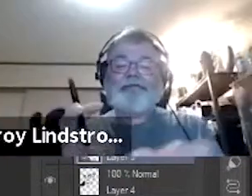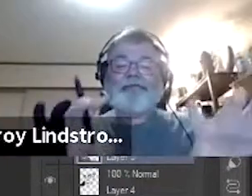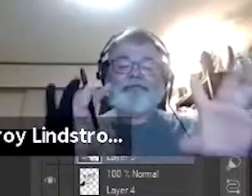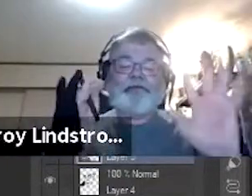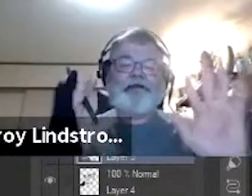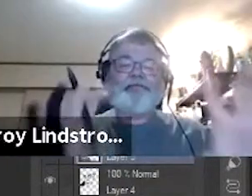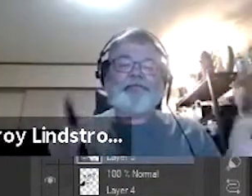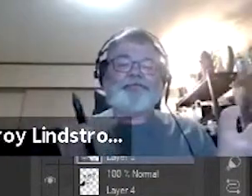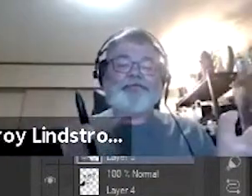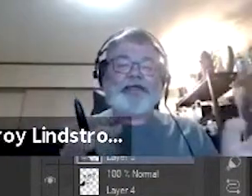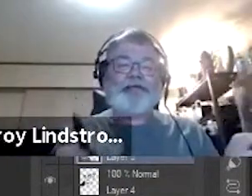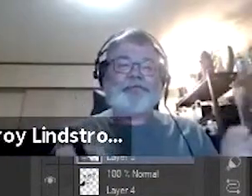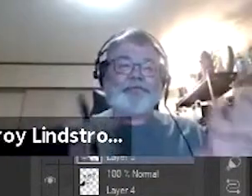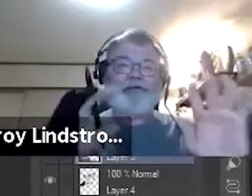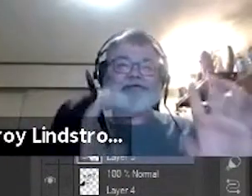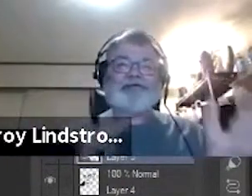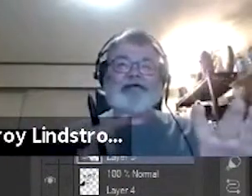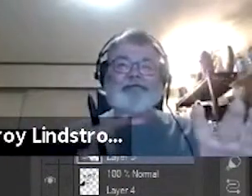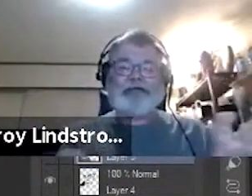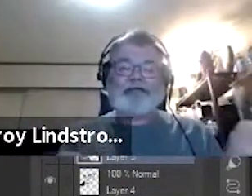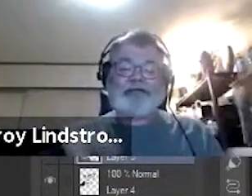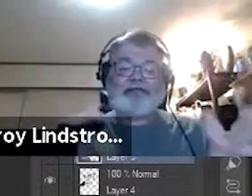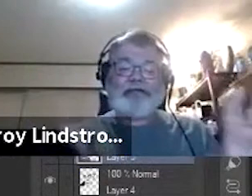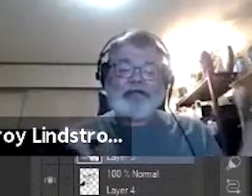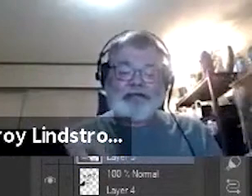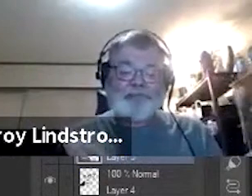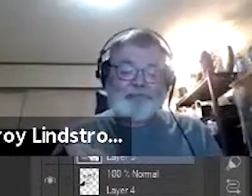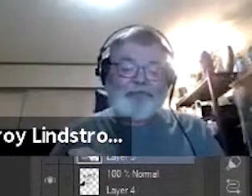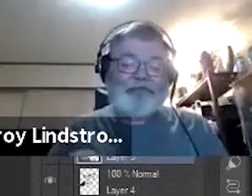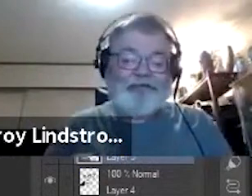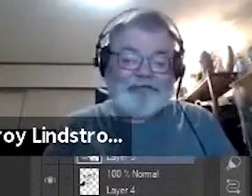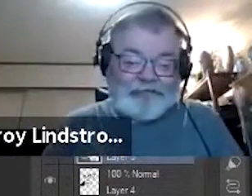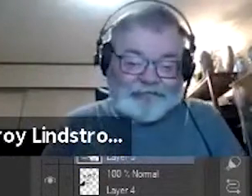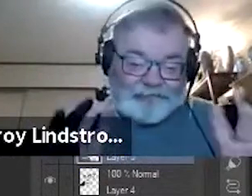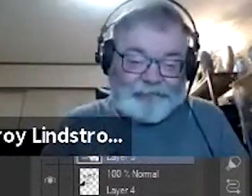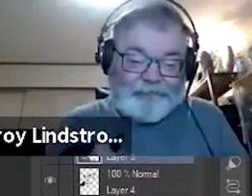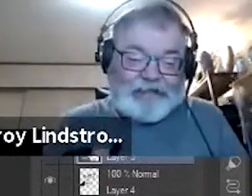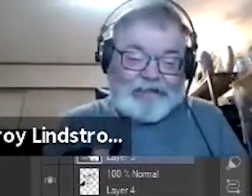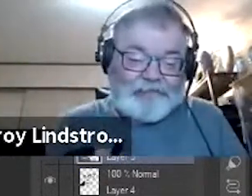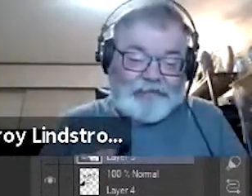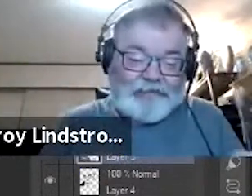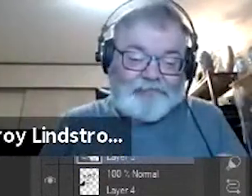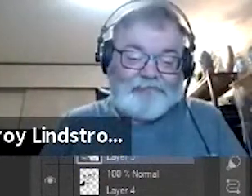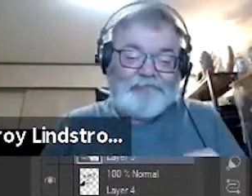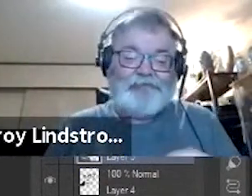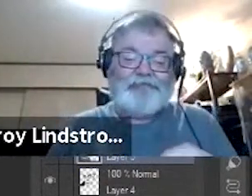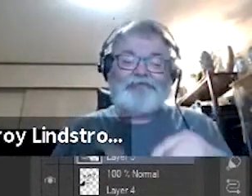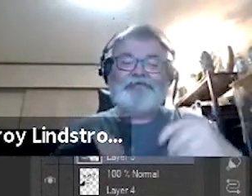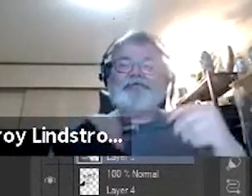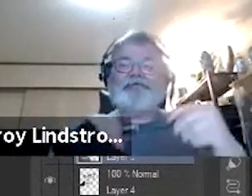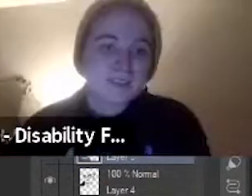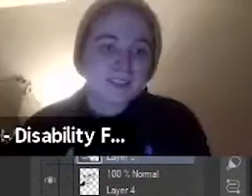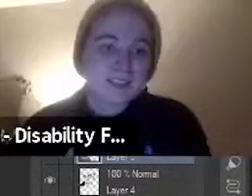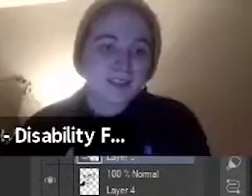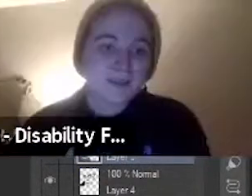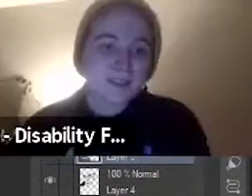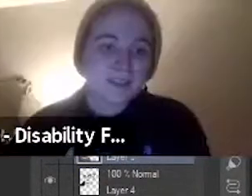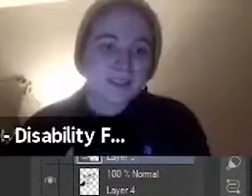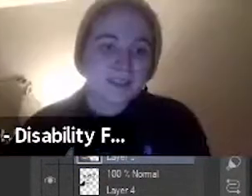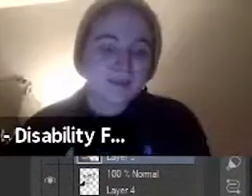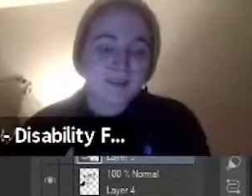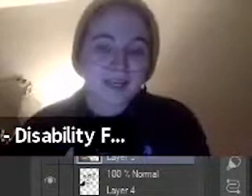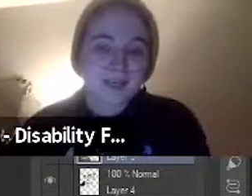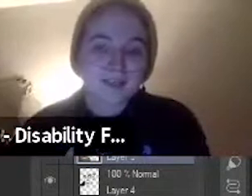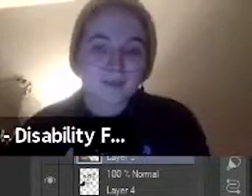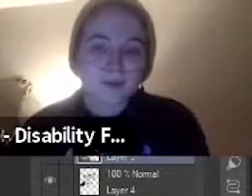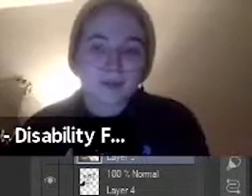It'll have much more depth once I get the shading in, because it's quite flat right now. Absolutely. I hope we